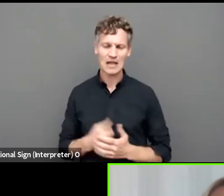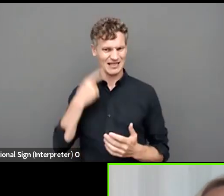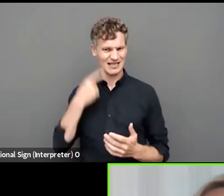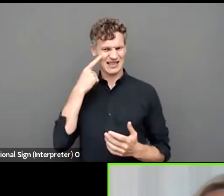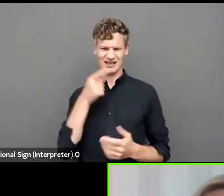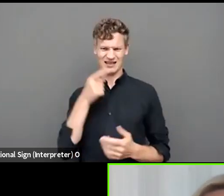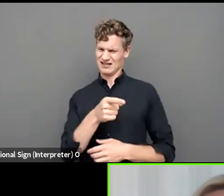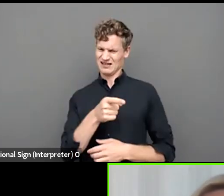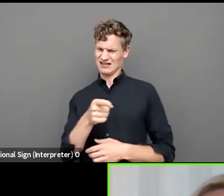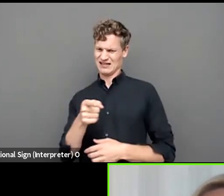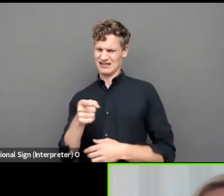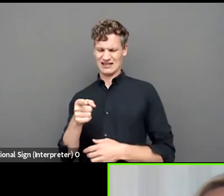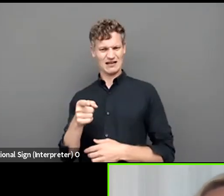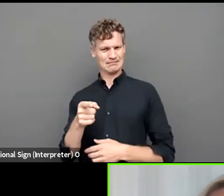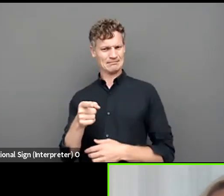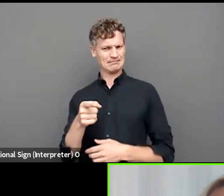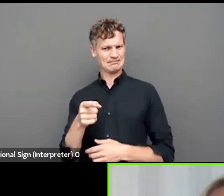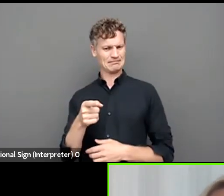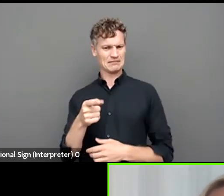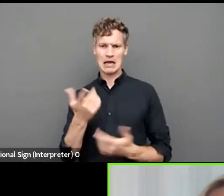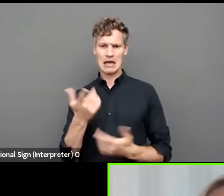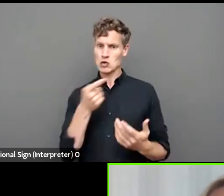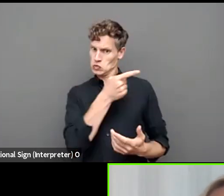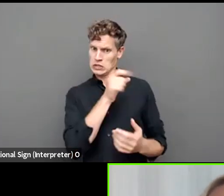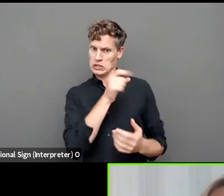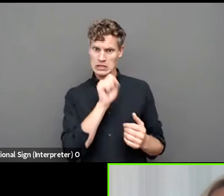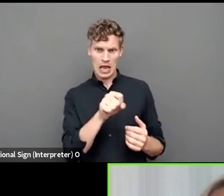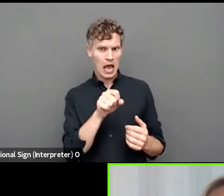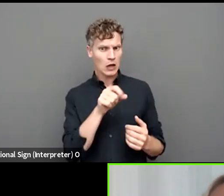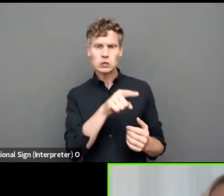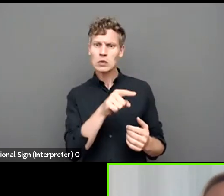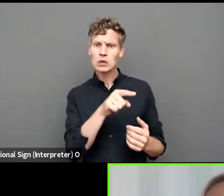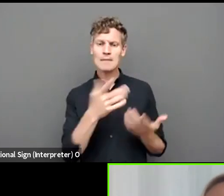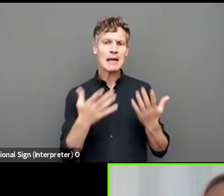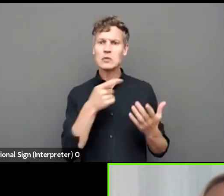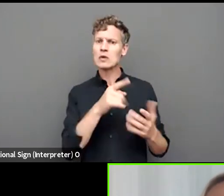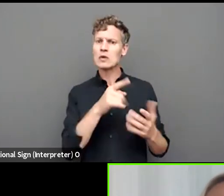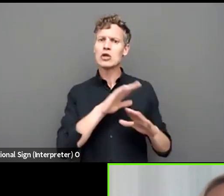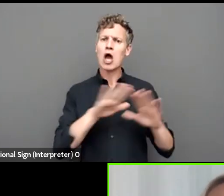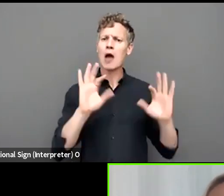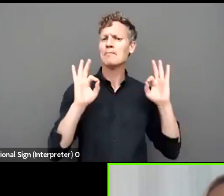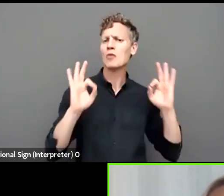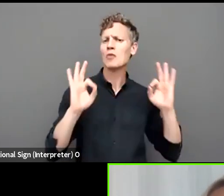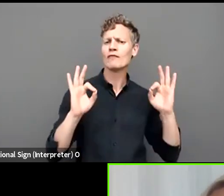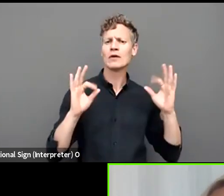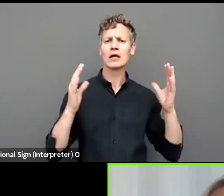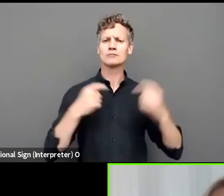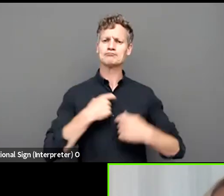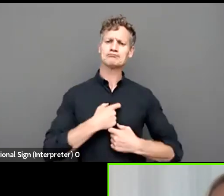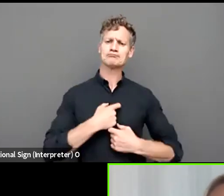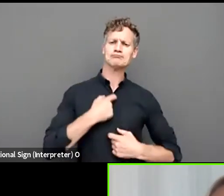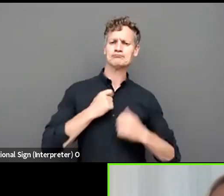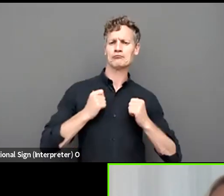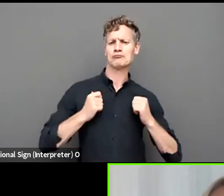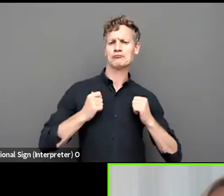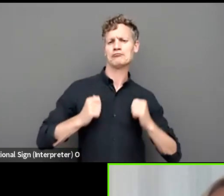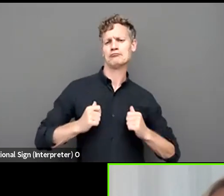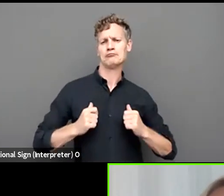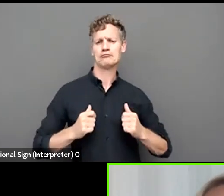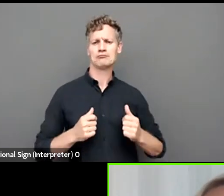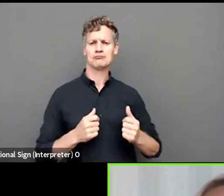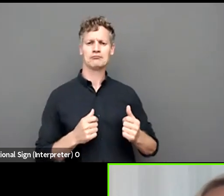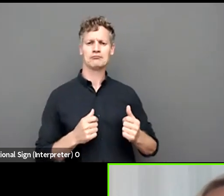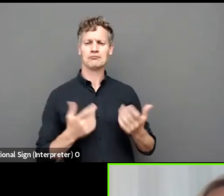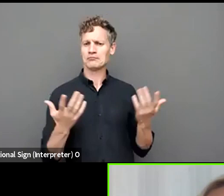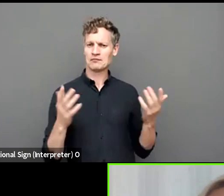if you were the victim because you might not look the part? And then we can go to the systems again and talk, for